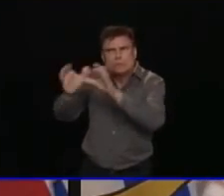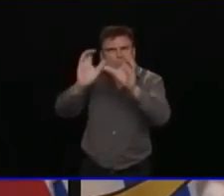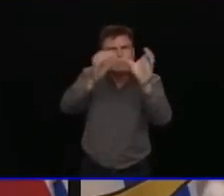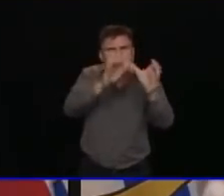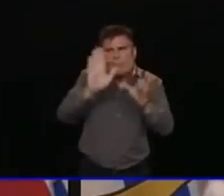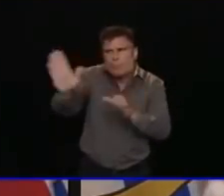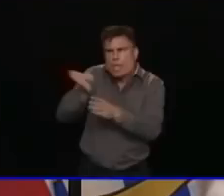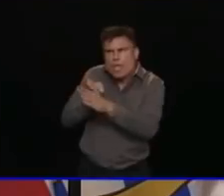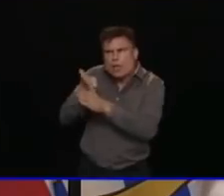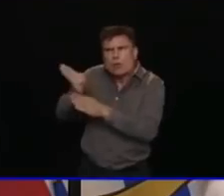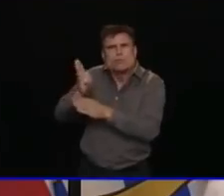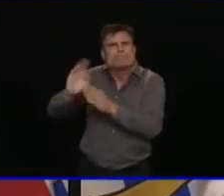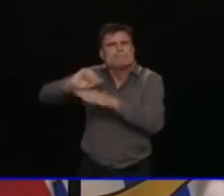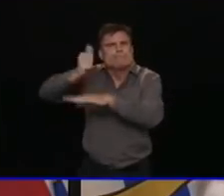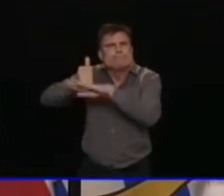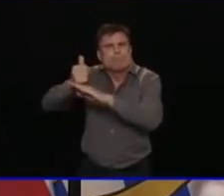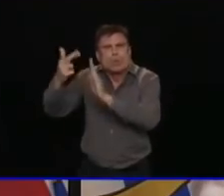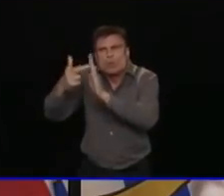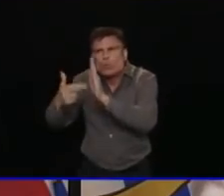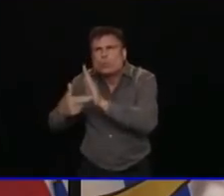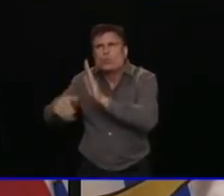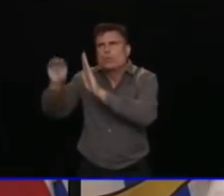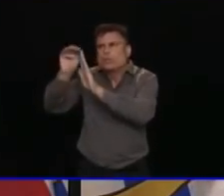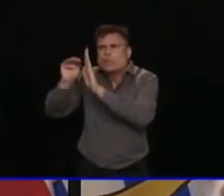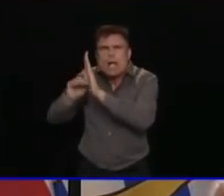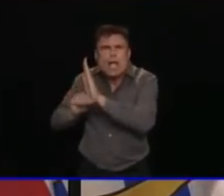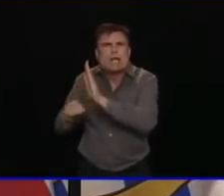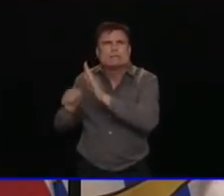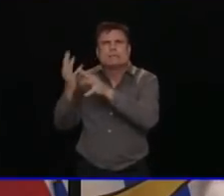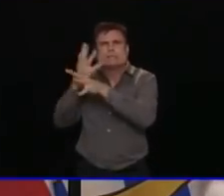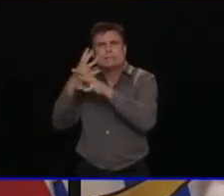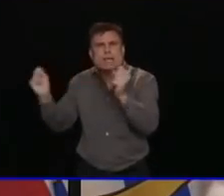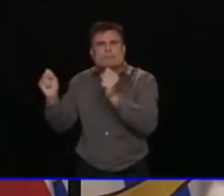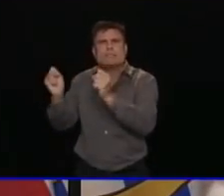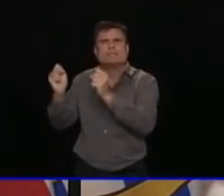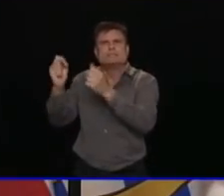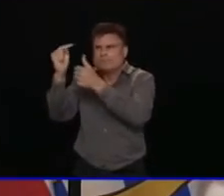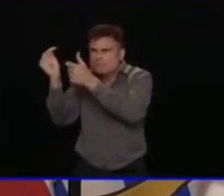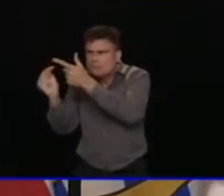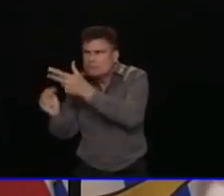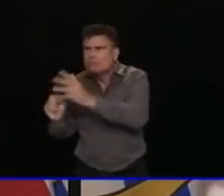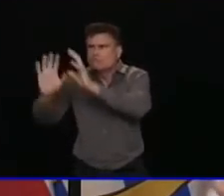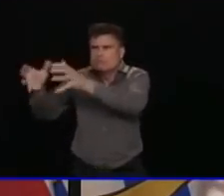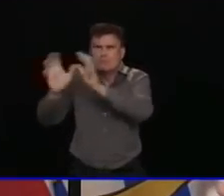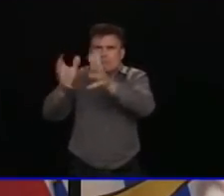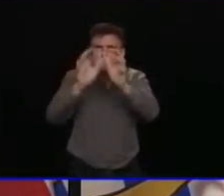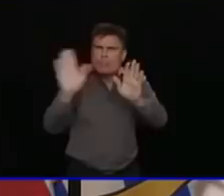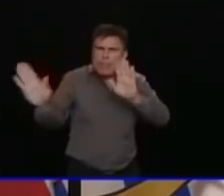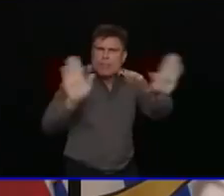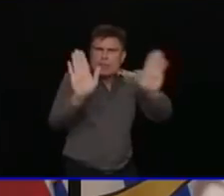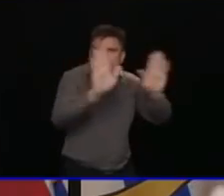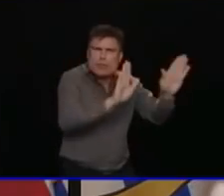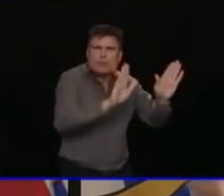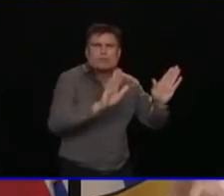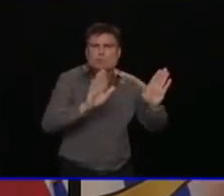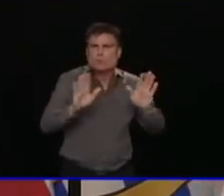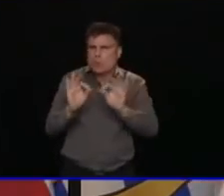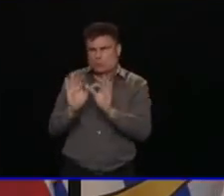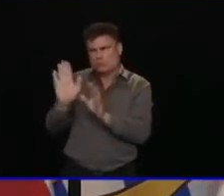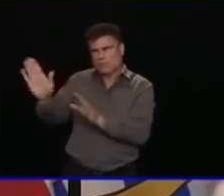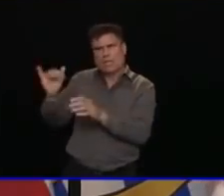safe opening of other parts of our economy, other parts of business, and including travel,